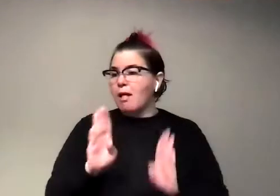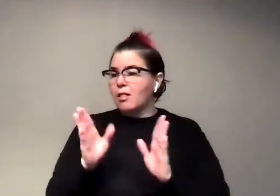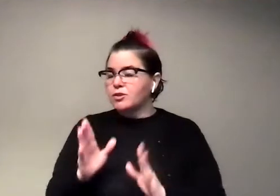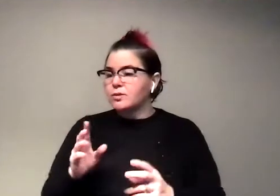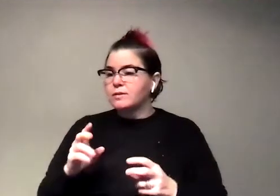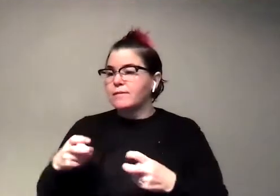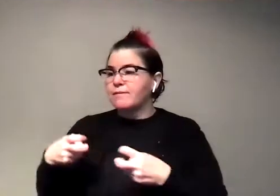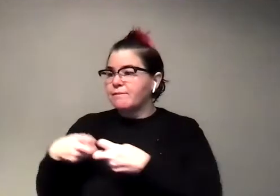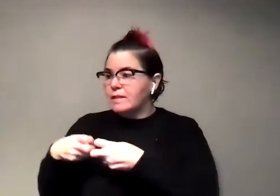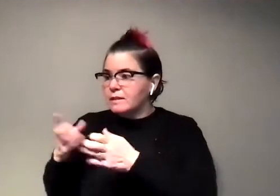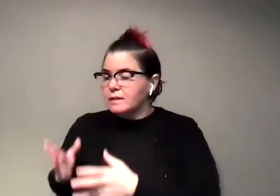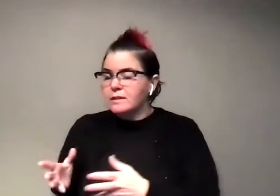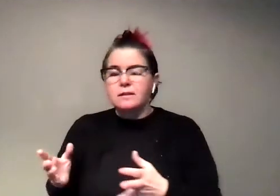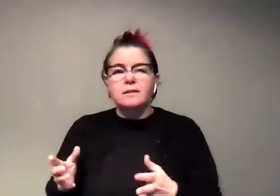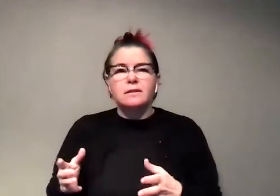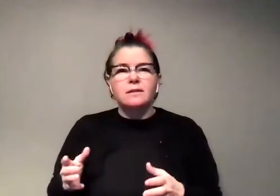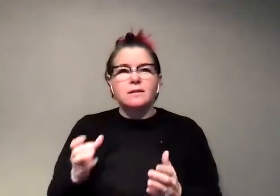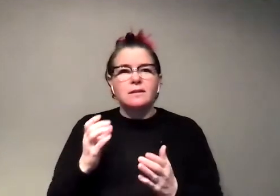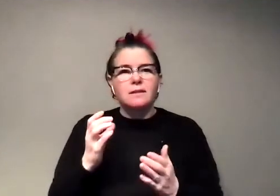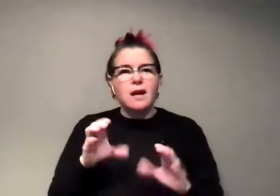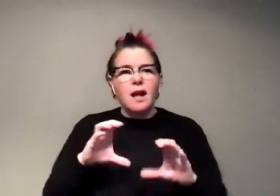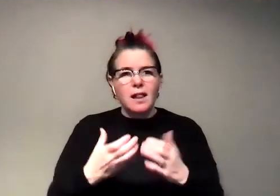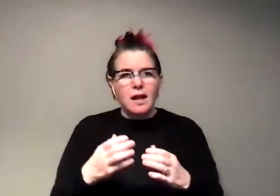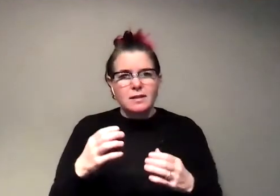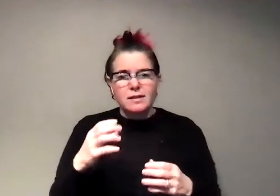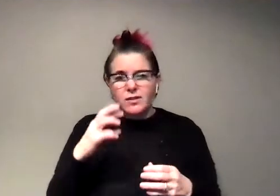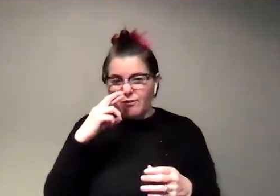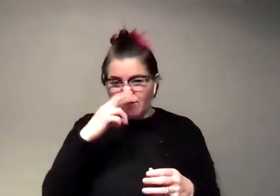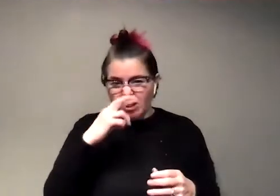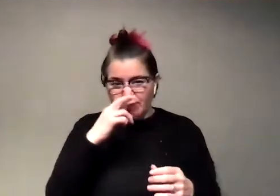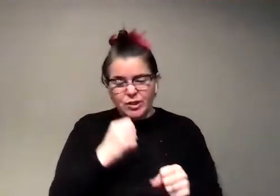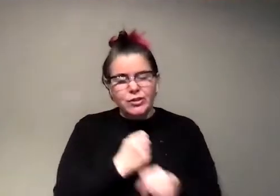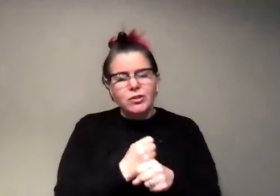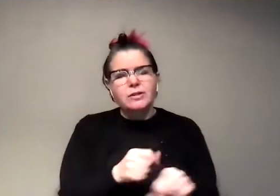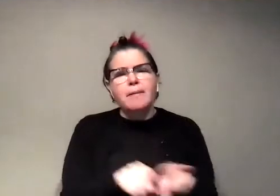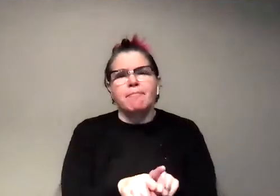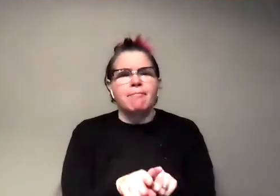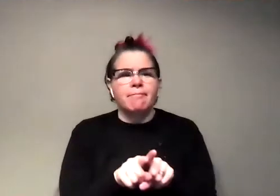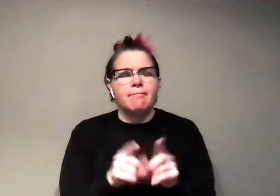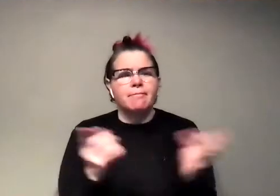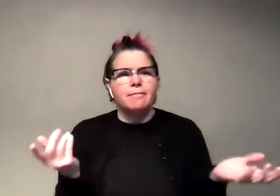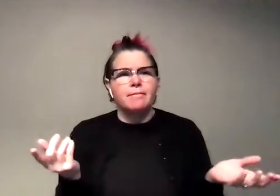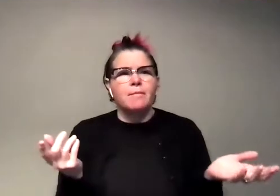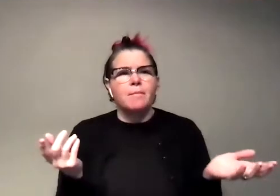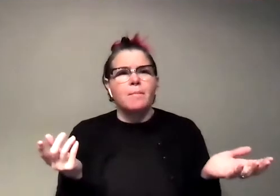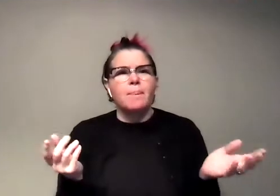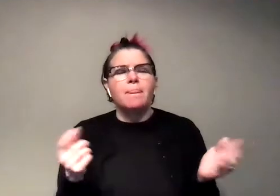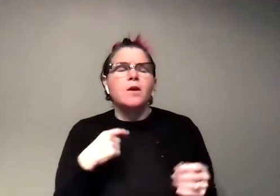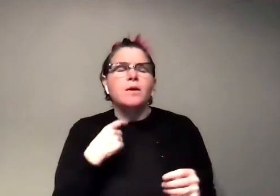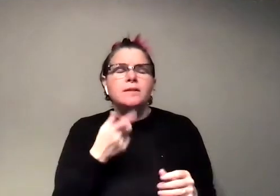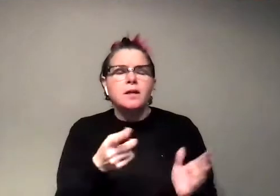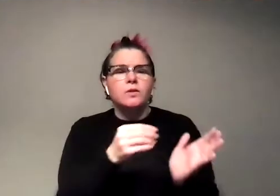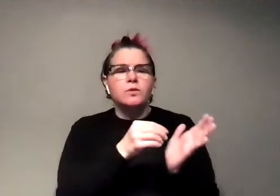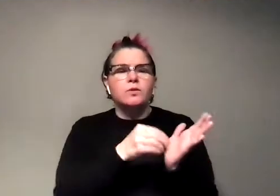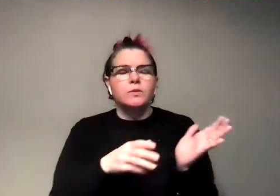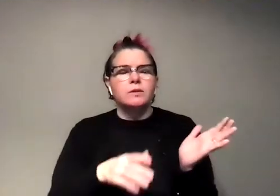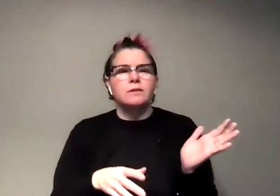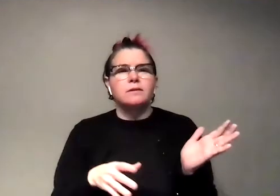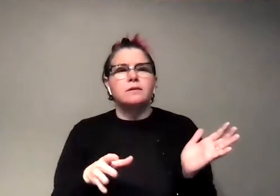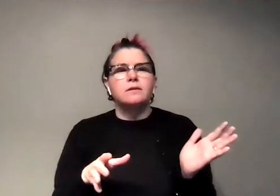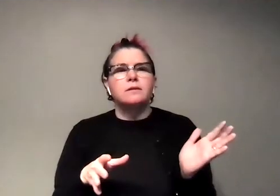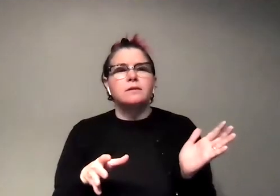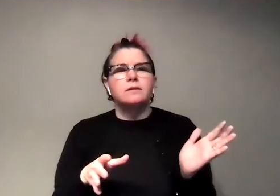like the classes you take freshman year are the same. So, tell your students that,